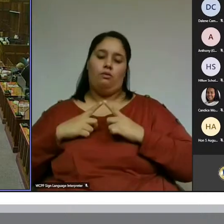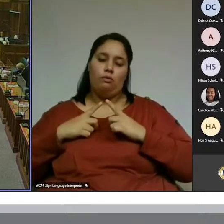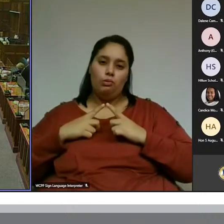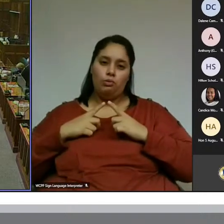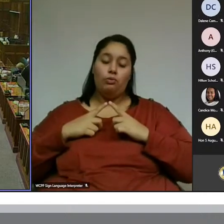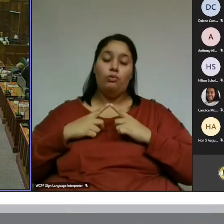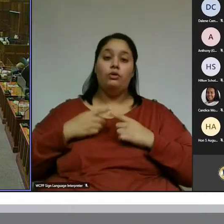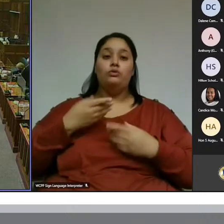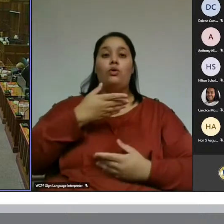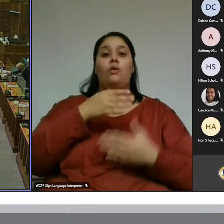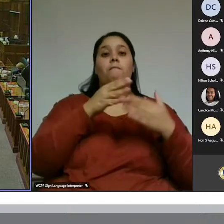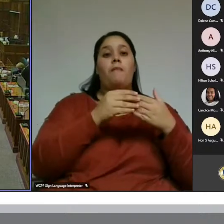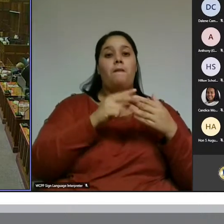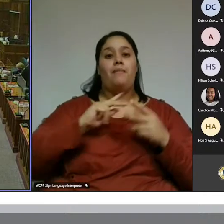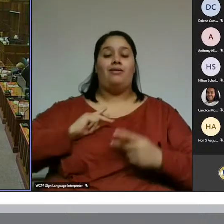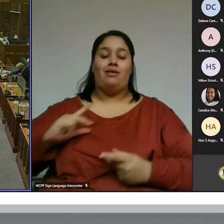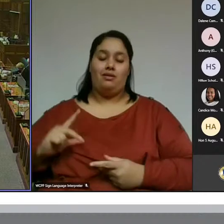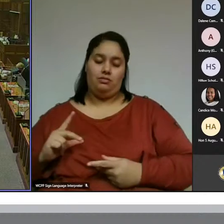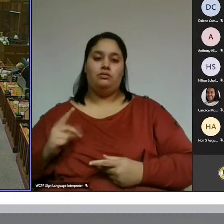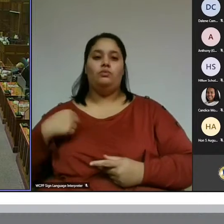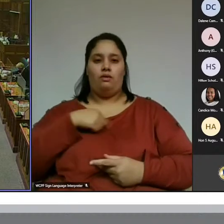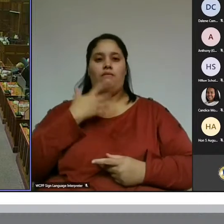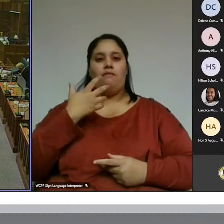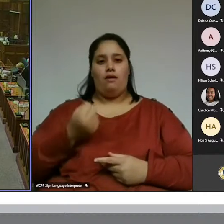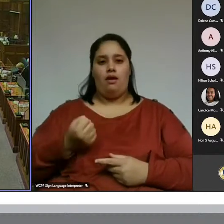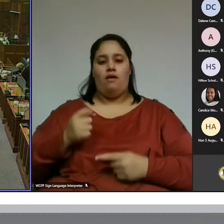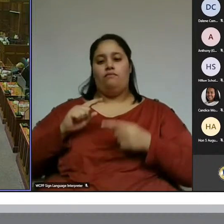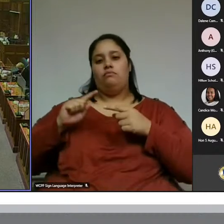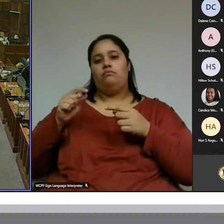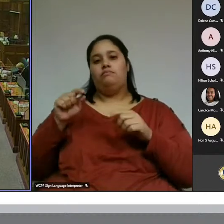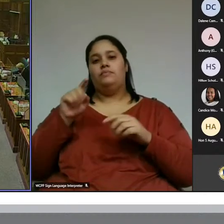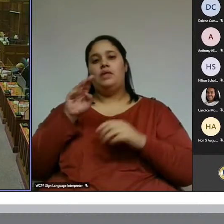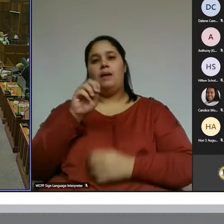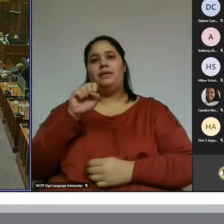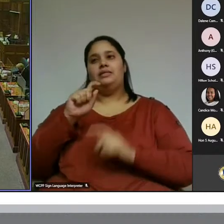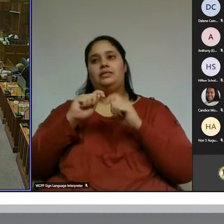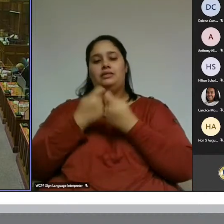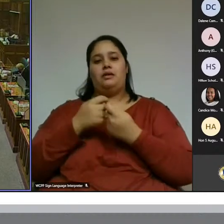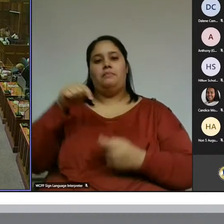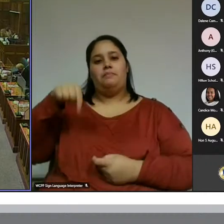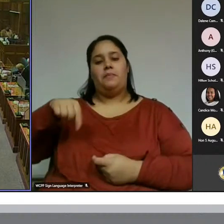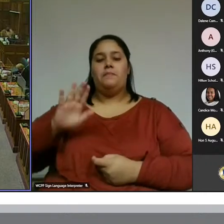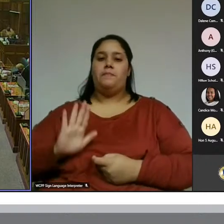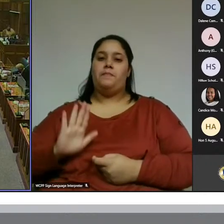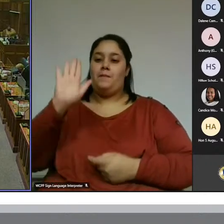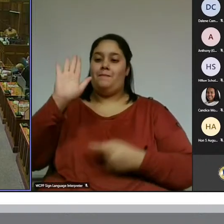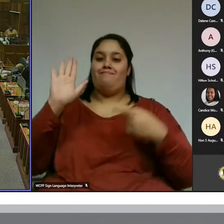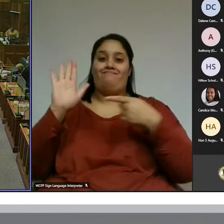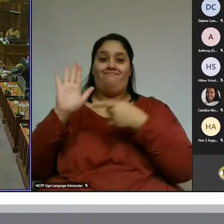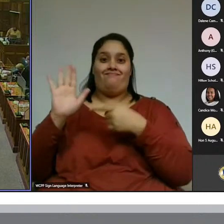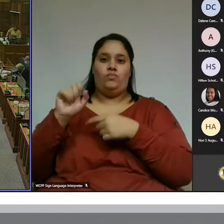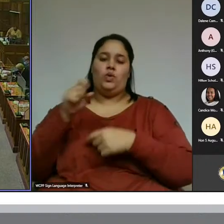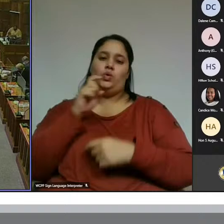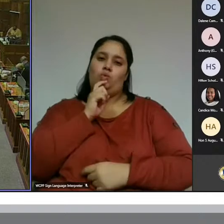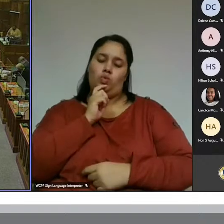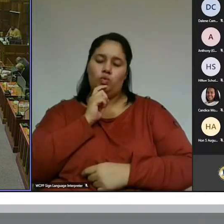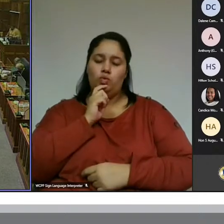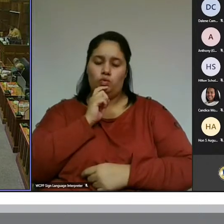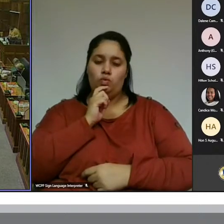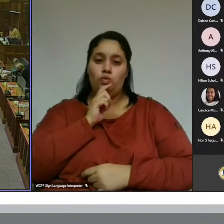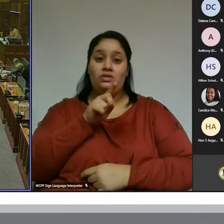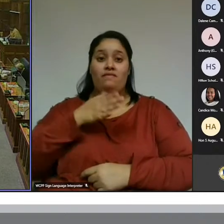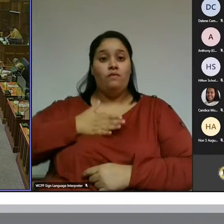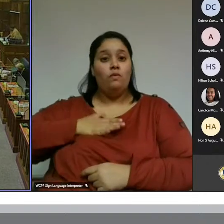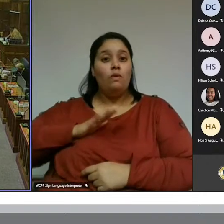and guests, there's a hand-raising function on the platform, and if you wish